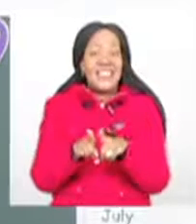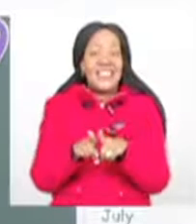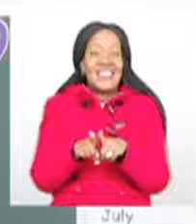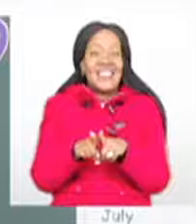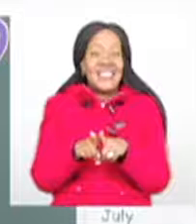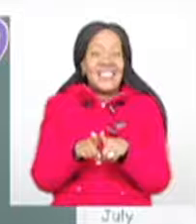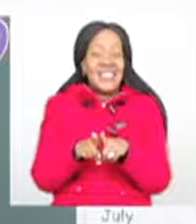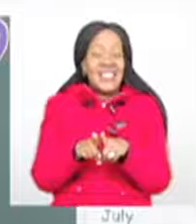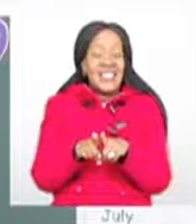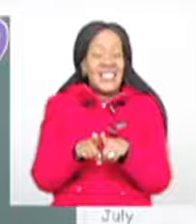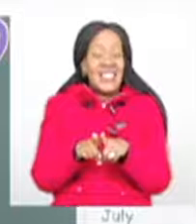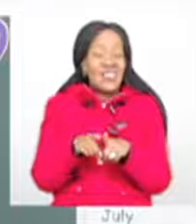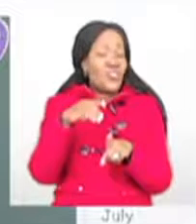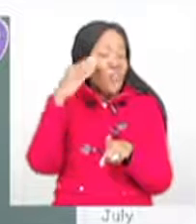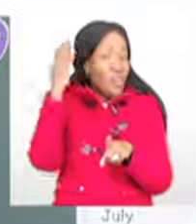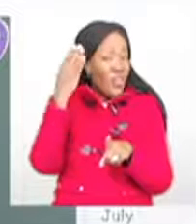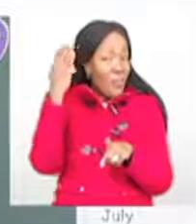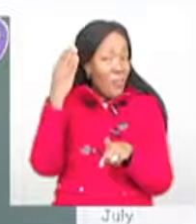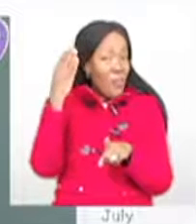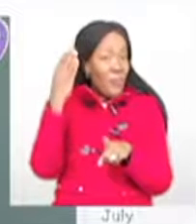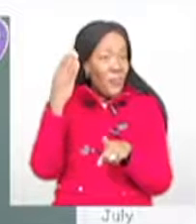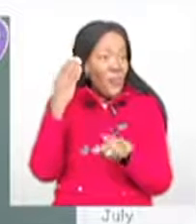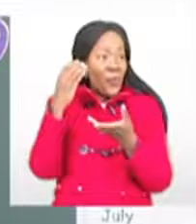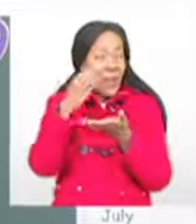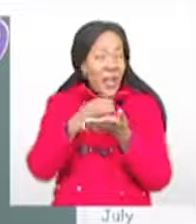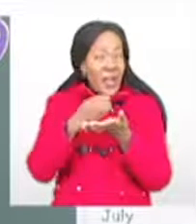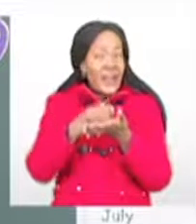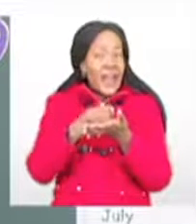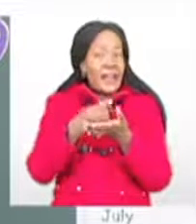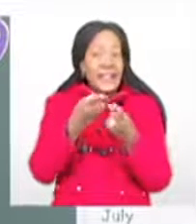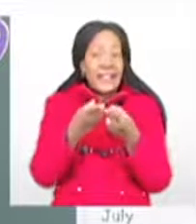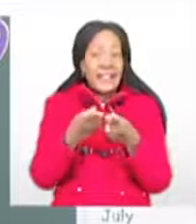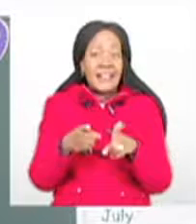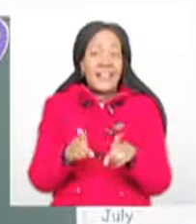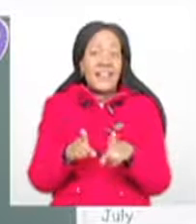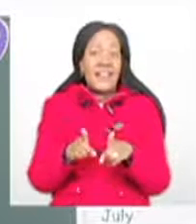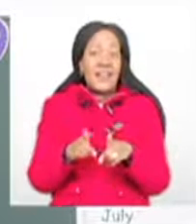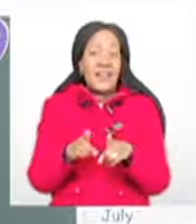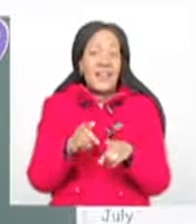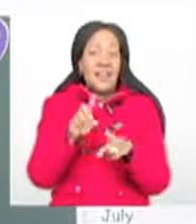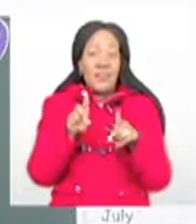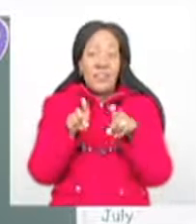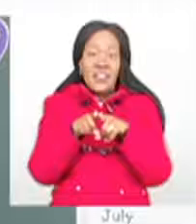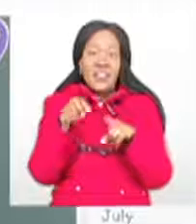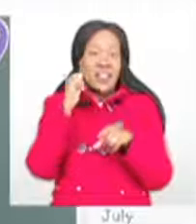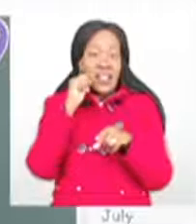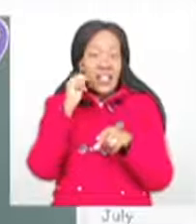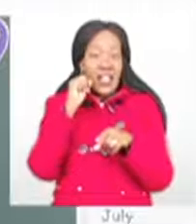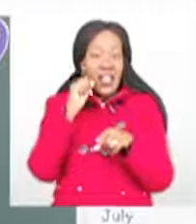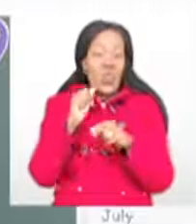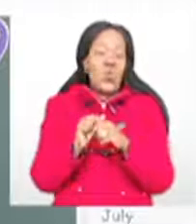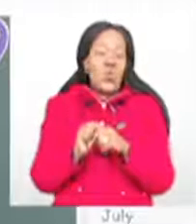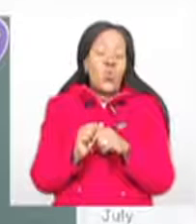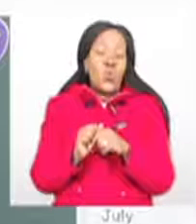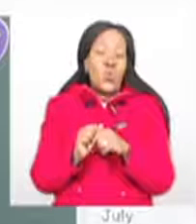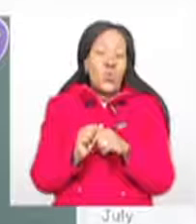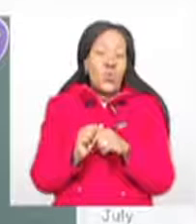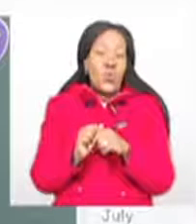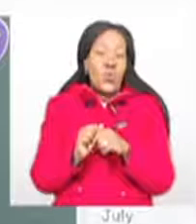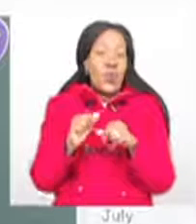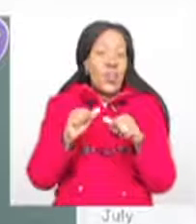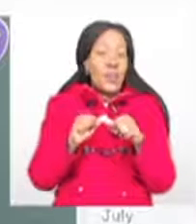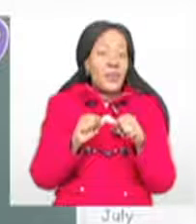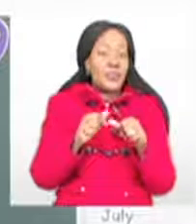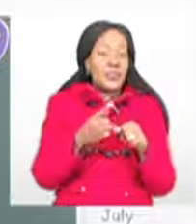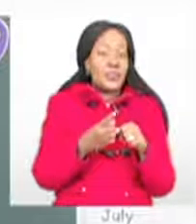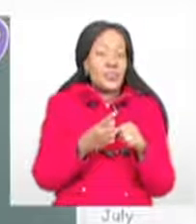So this blue cup is different from these 2 yellow cups. Okay, let's move on